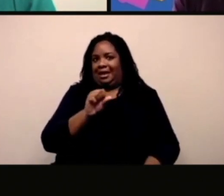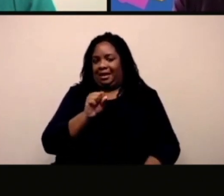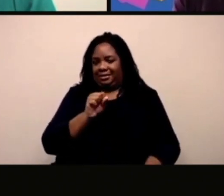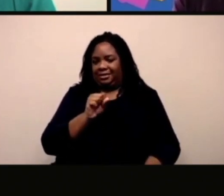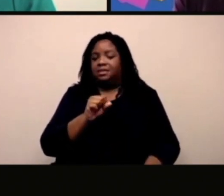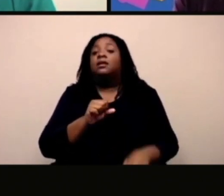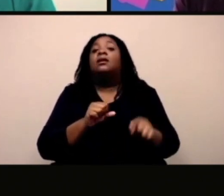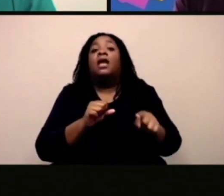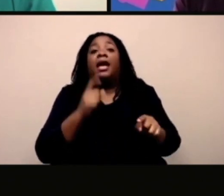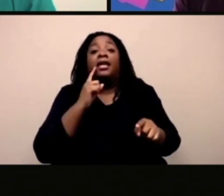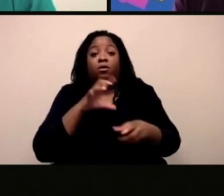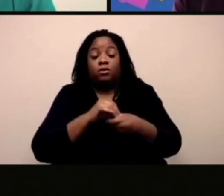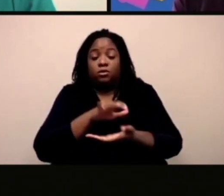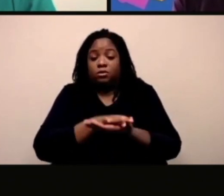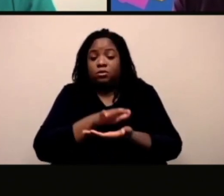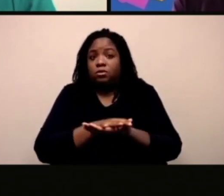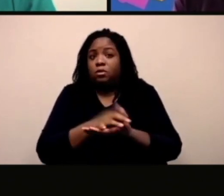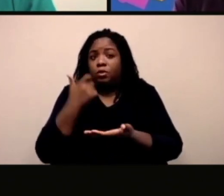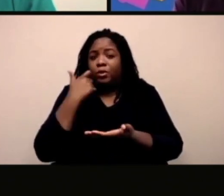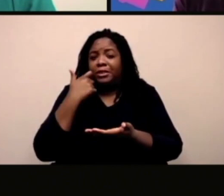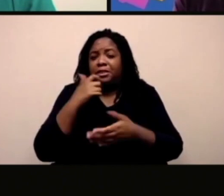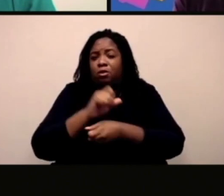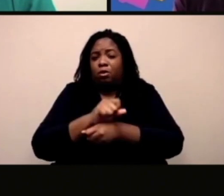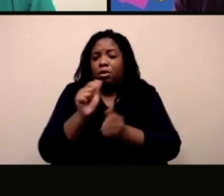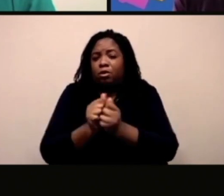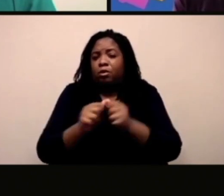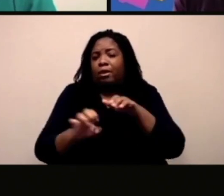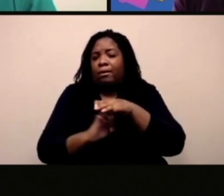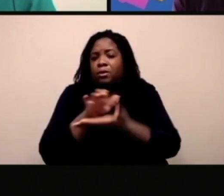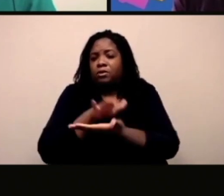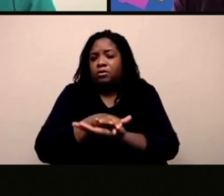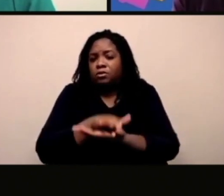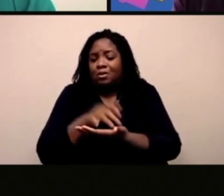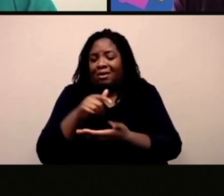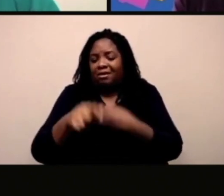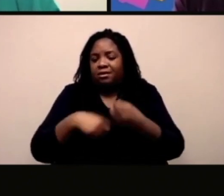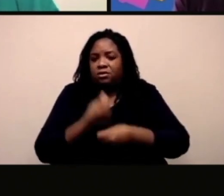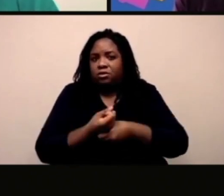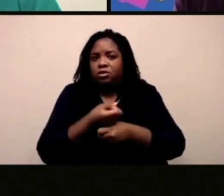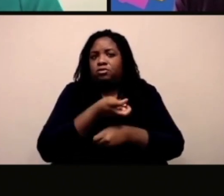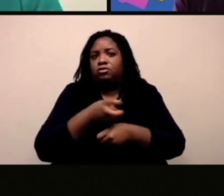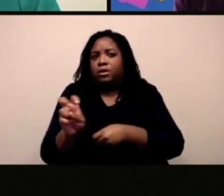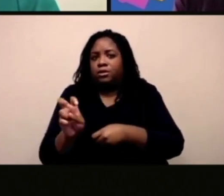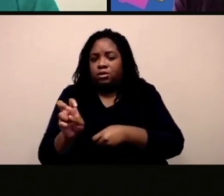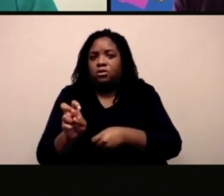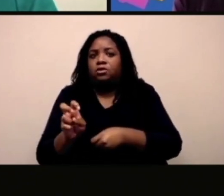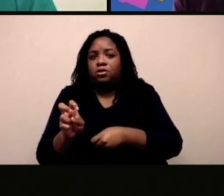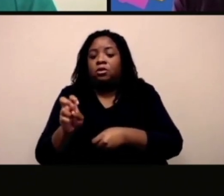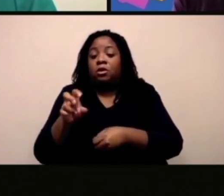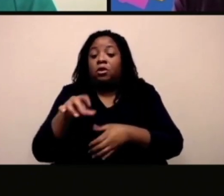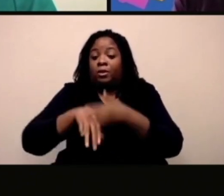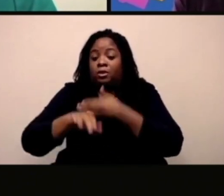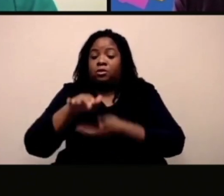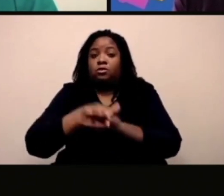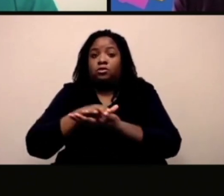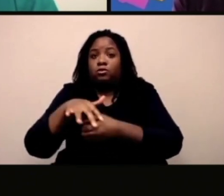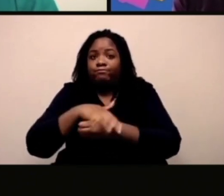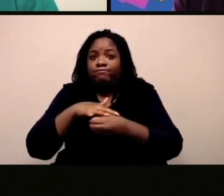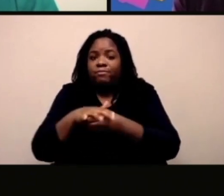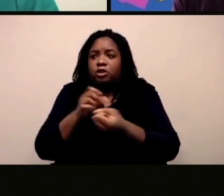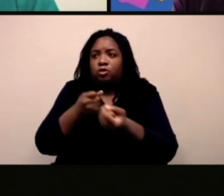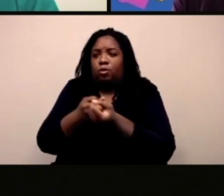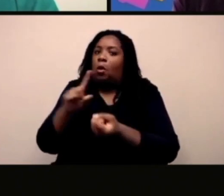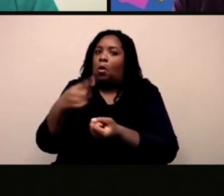I've been working with a elementary school. And this year, I'm going to transition to going into the school site to support just my